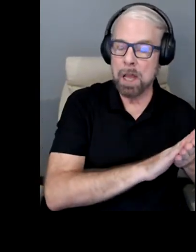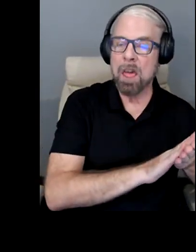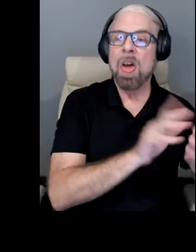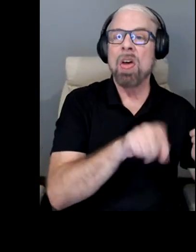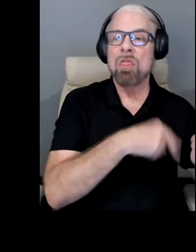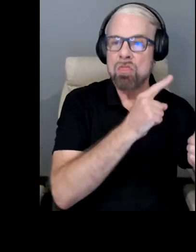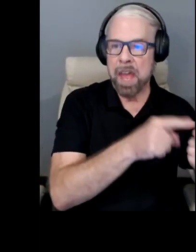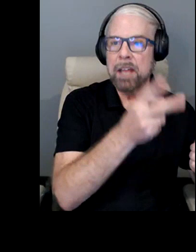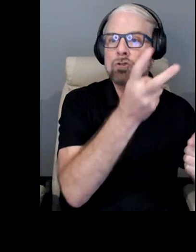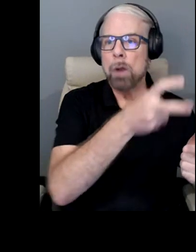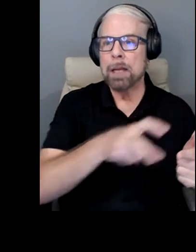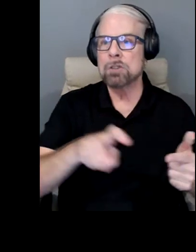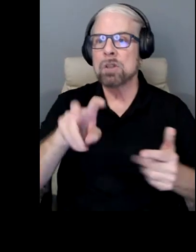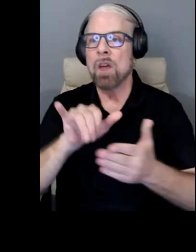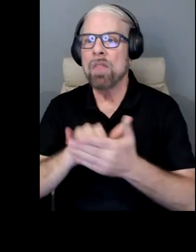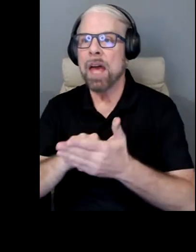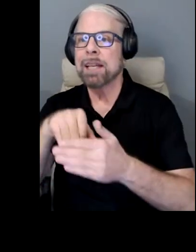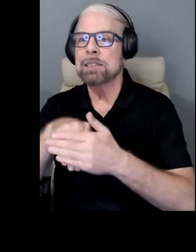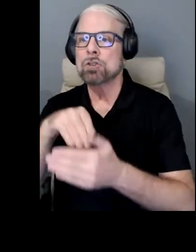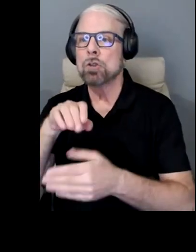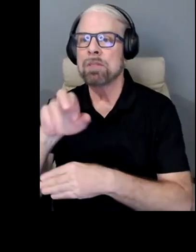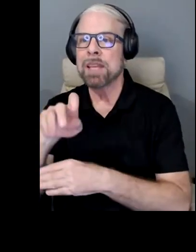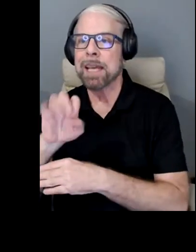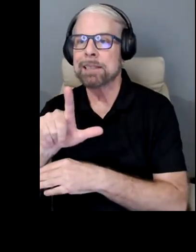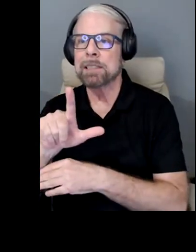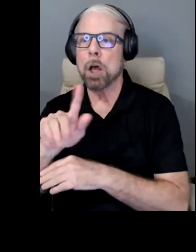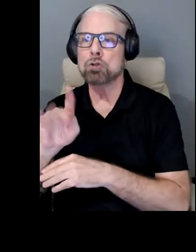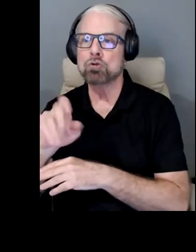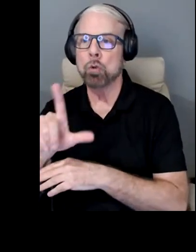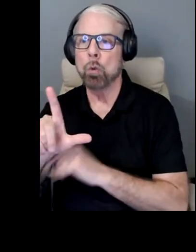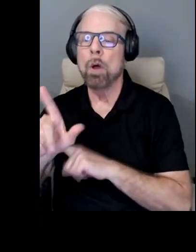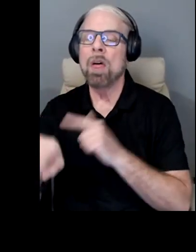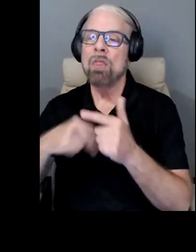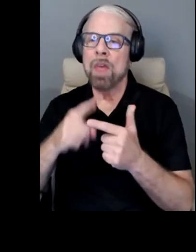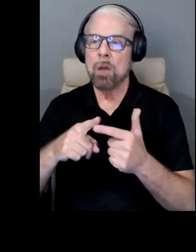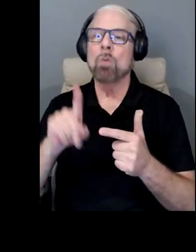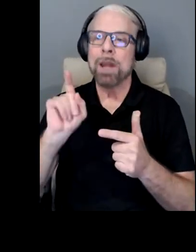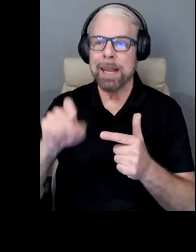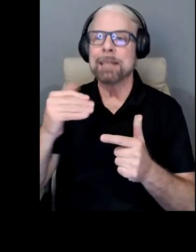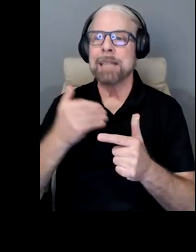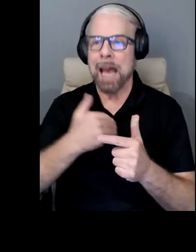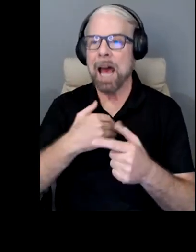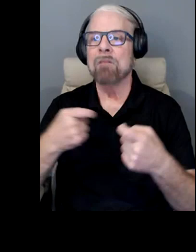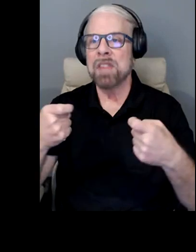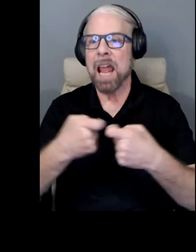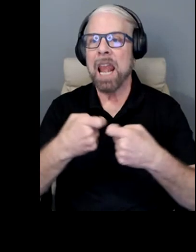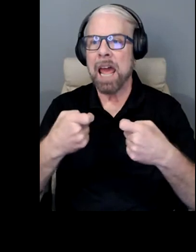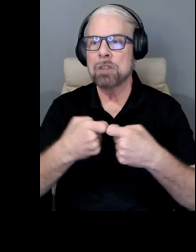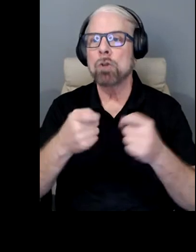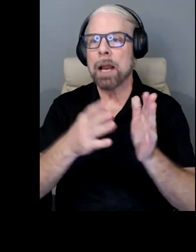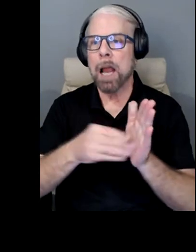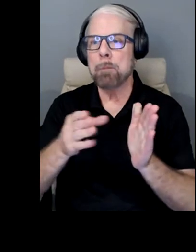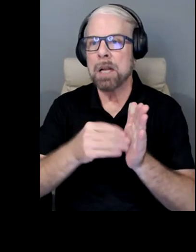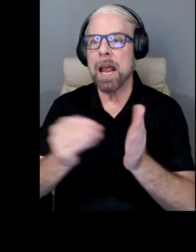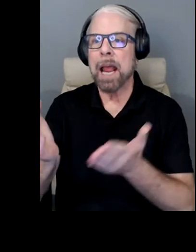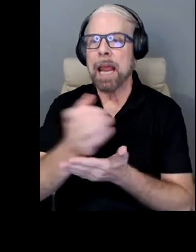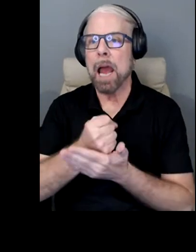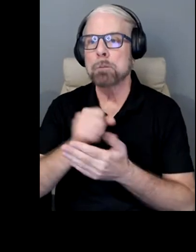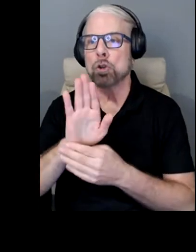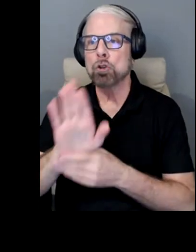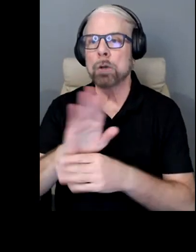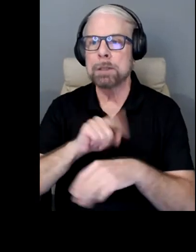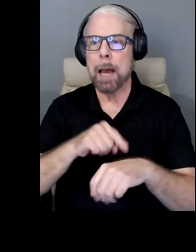the Excel version of the tool, because we'll obviously have to have the electronic copy to be able to capture your time.